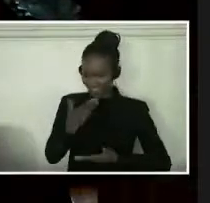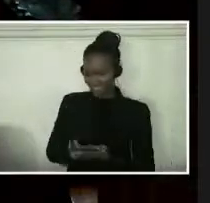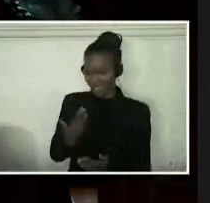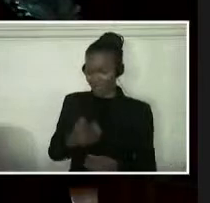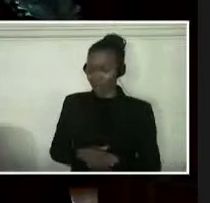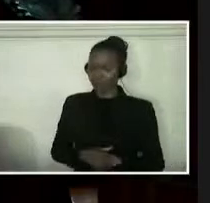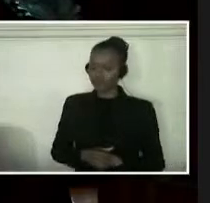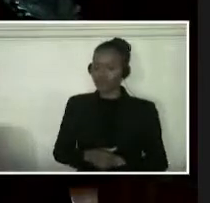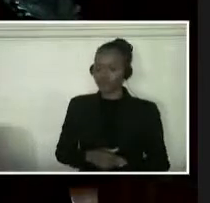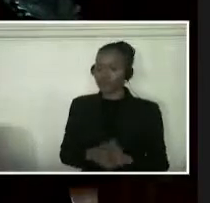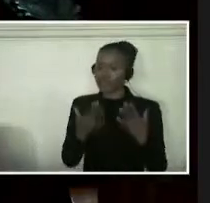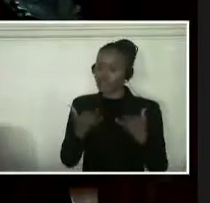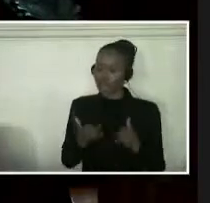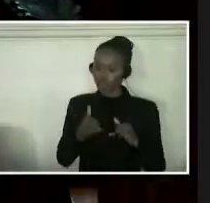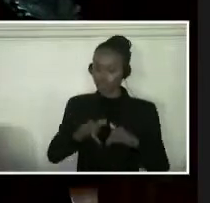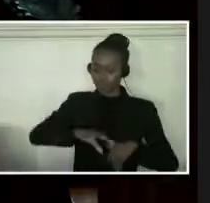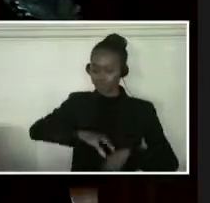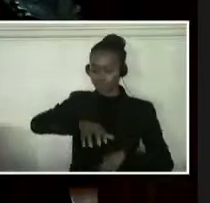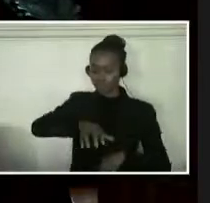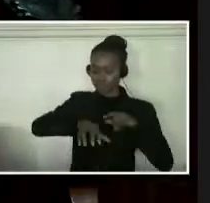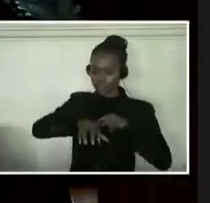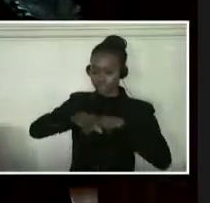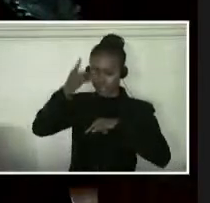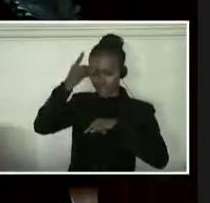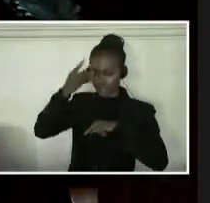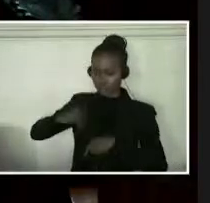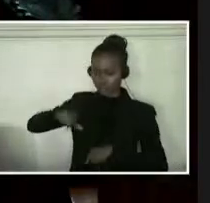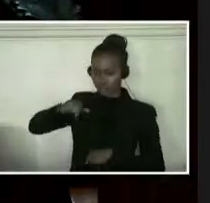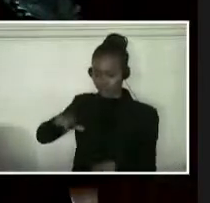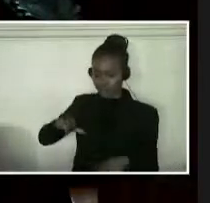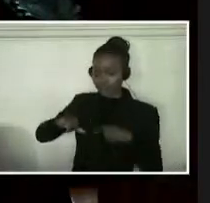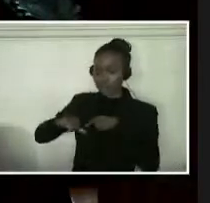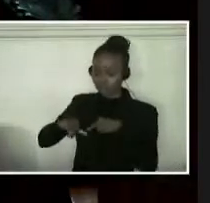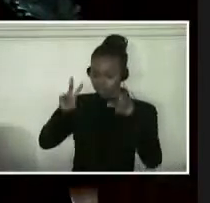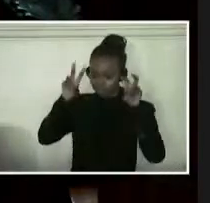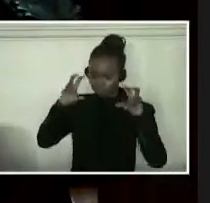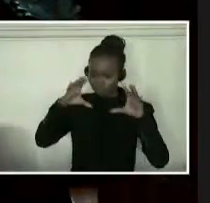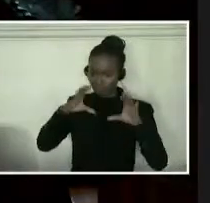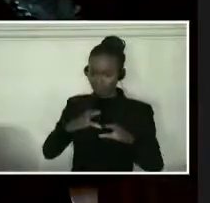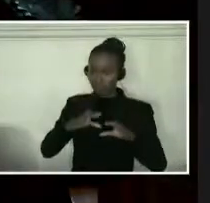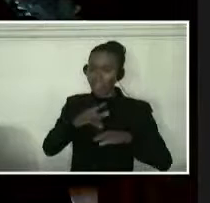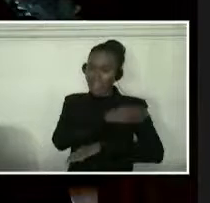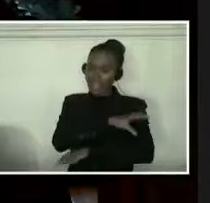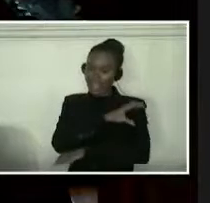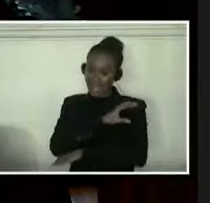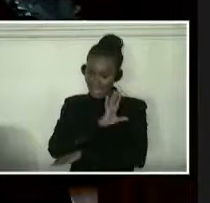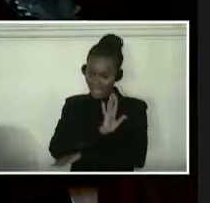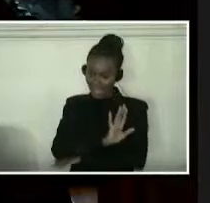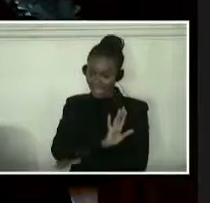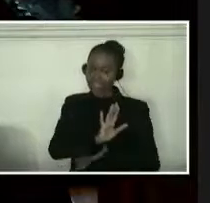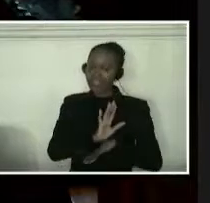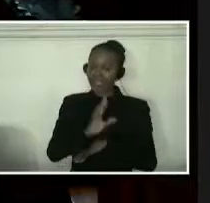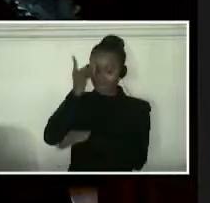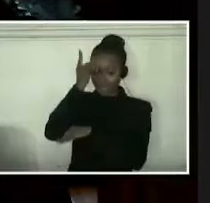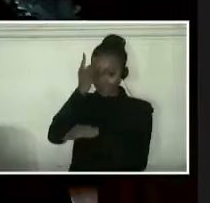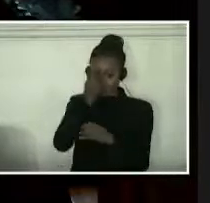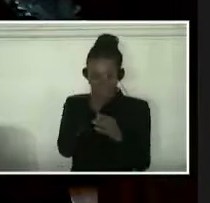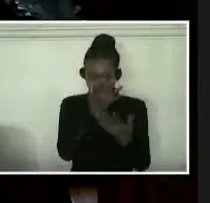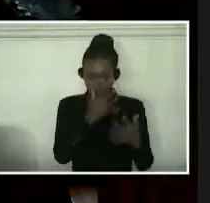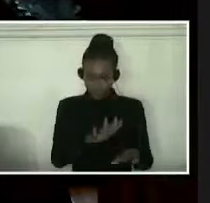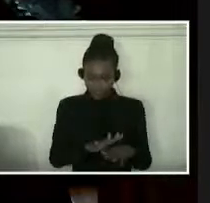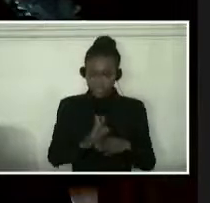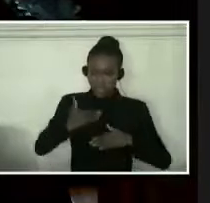let me speak to the provincialization of the tagwini munis municipality land clinics intelligently indicated